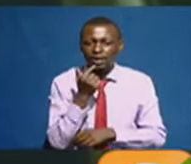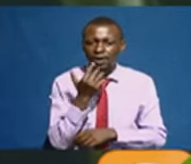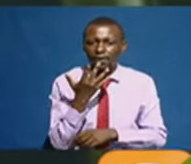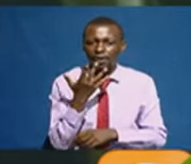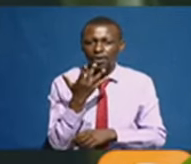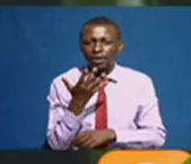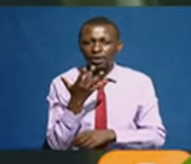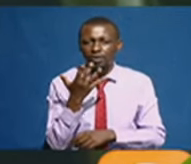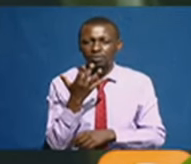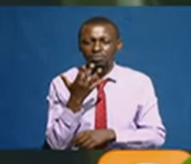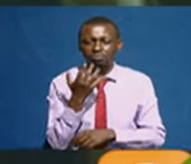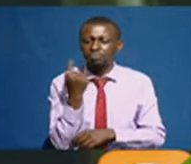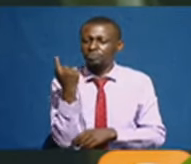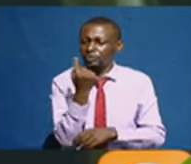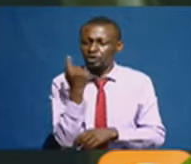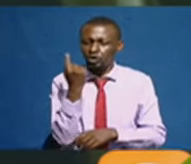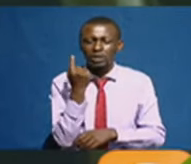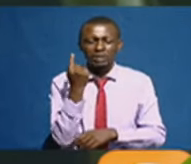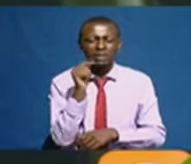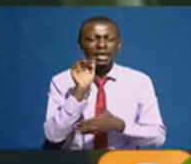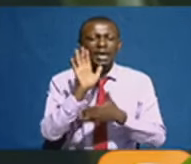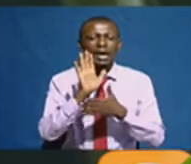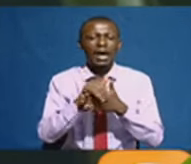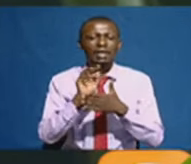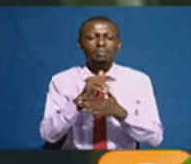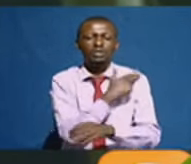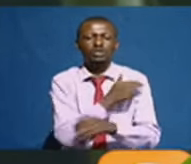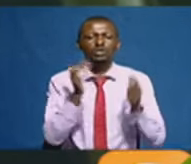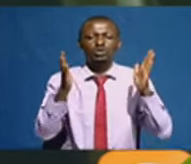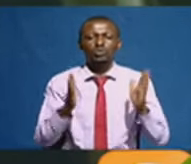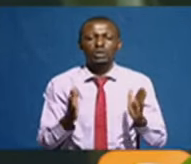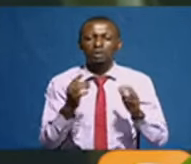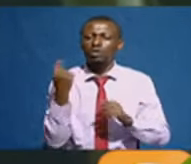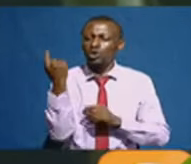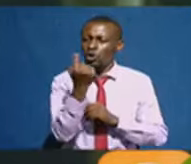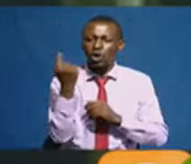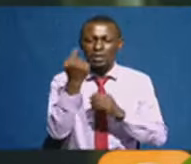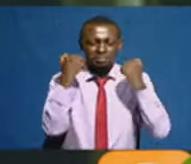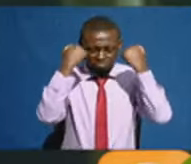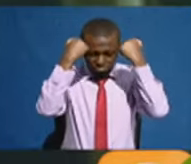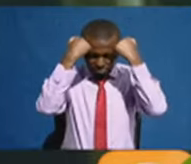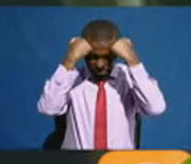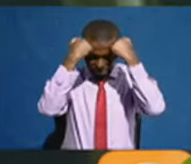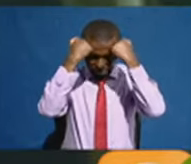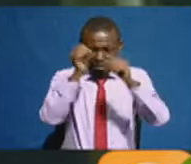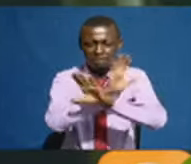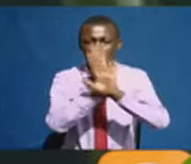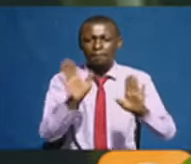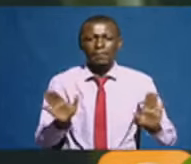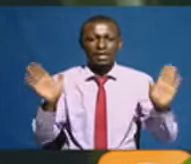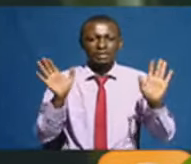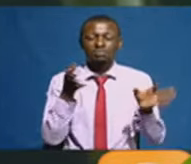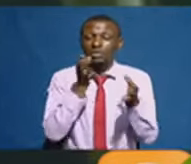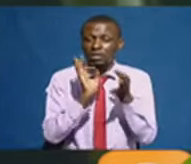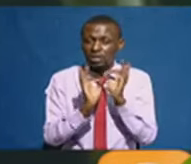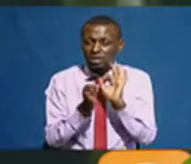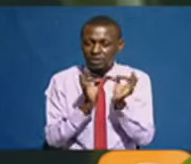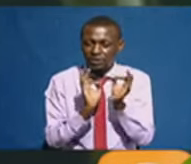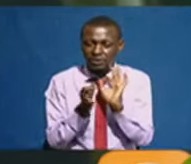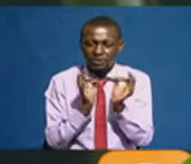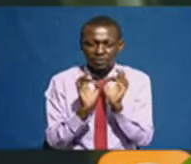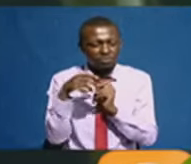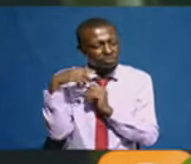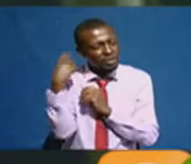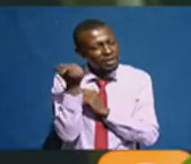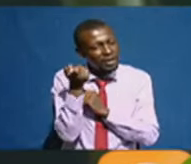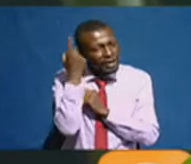they're just interns, they're students, they're there to learn. You see, even if on basic interpretation or